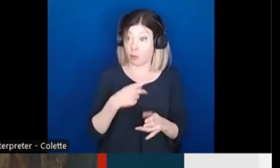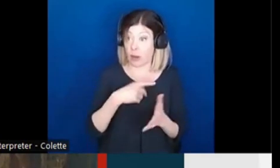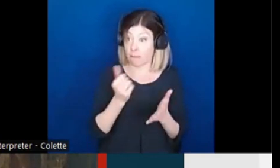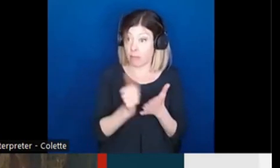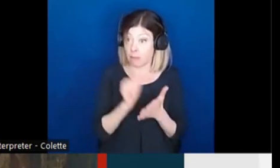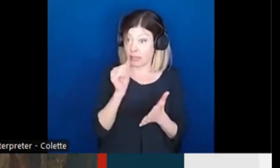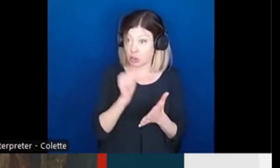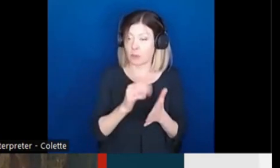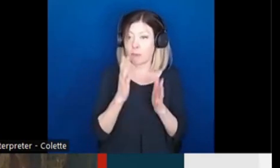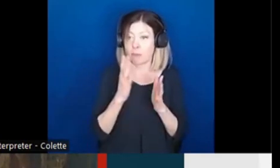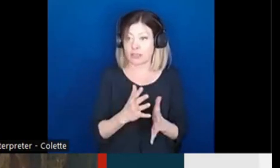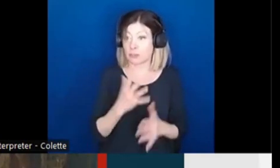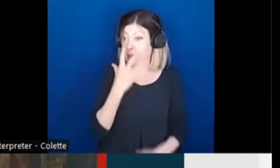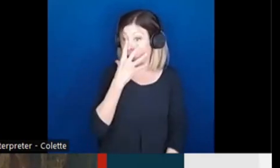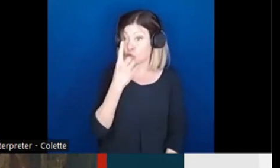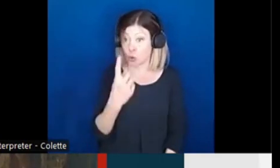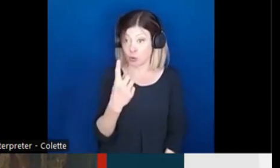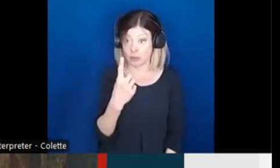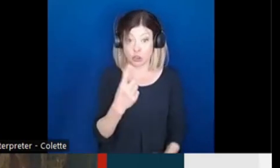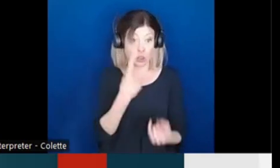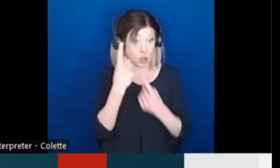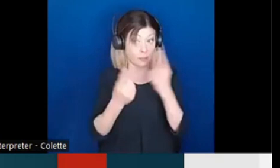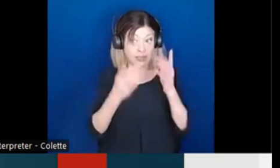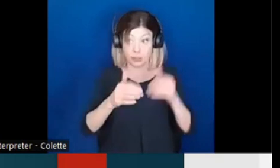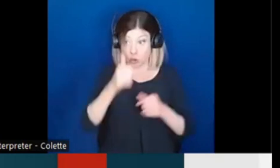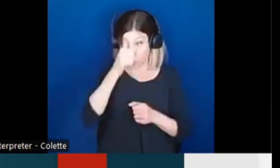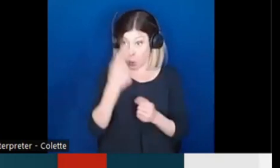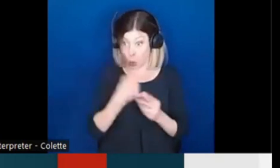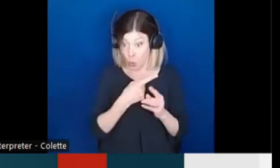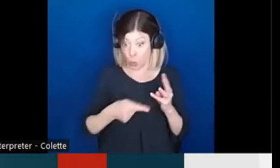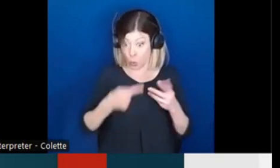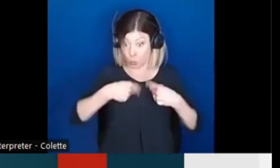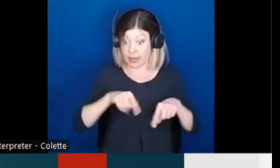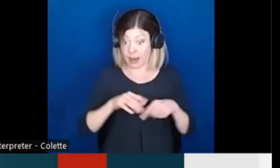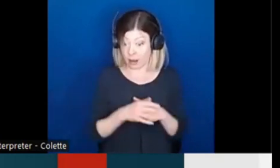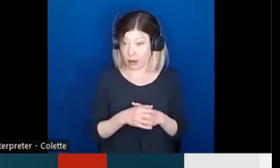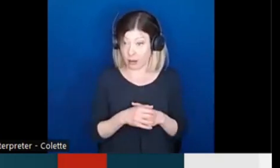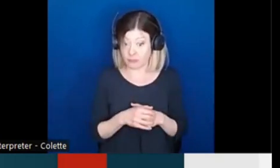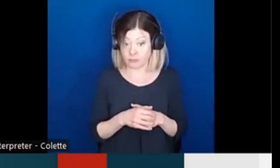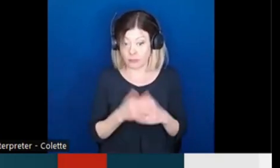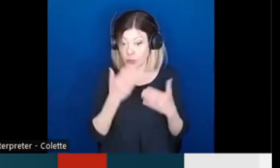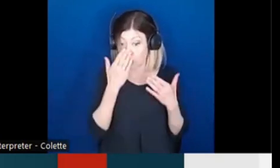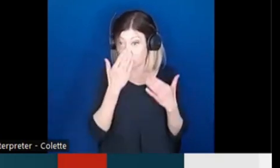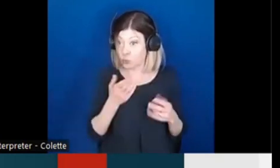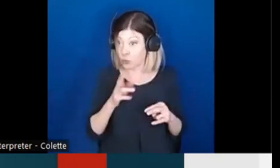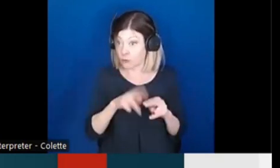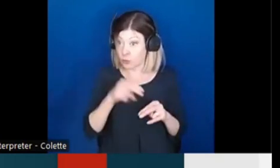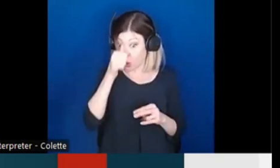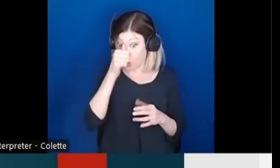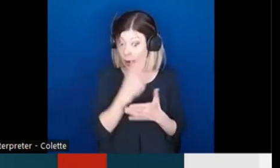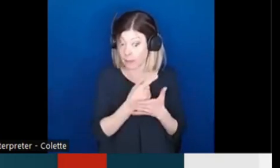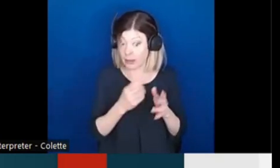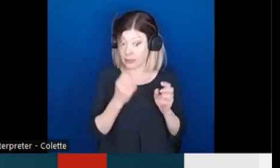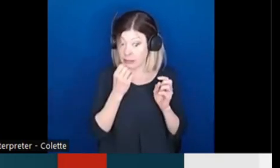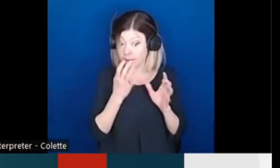anonymous. Nobody must know who we are. So I don't know if you know about the famous